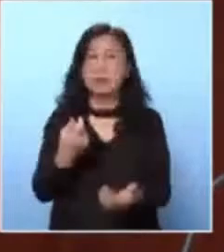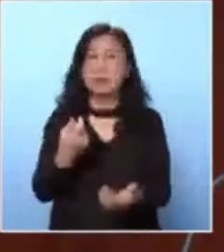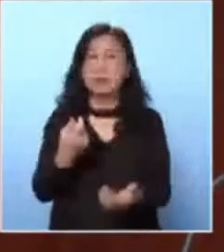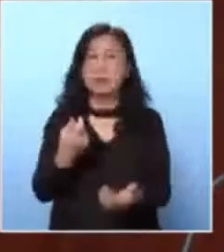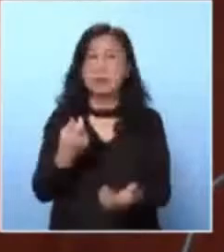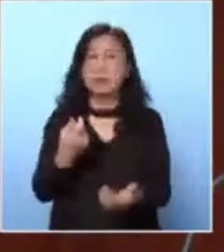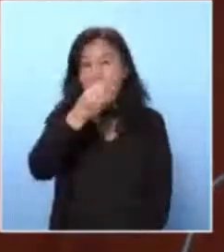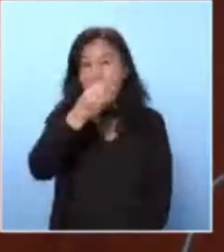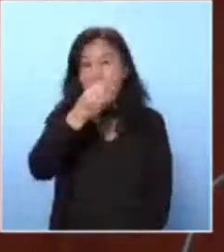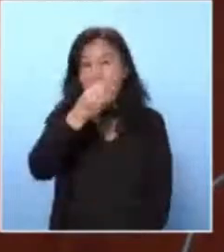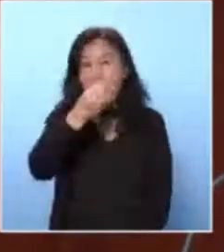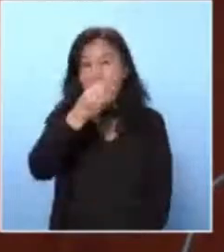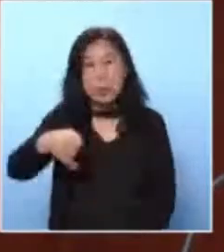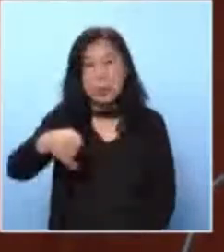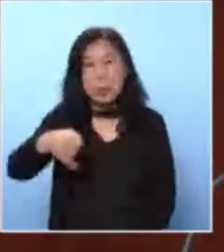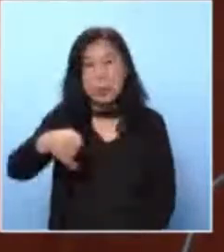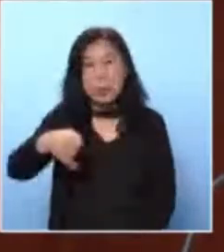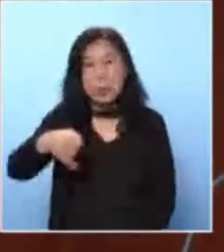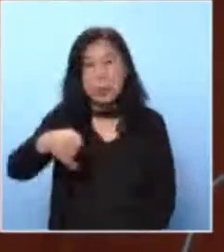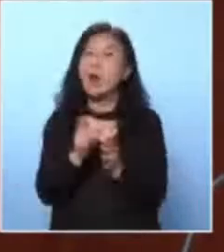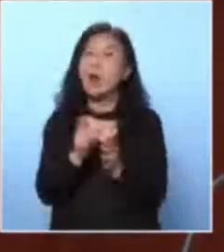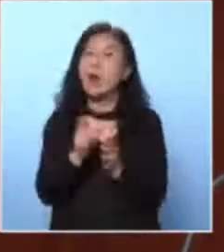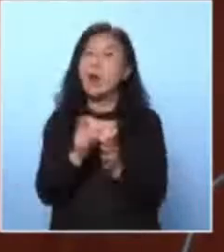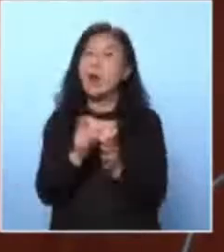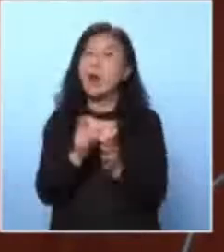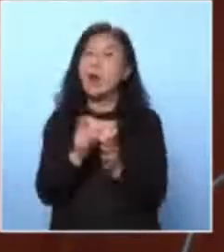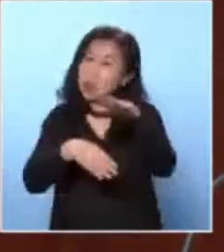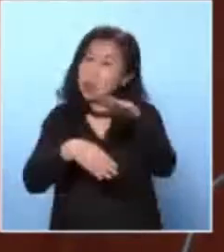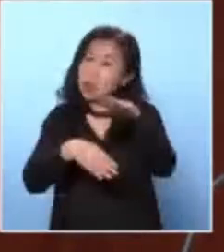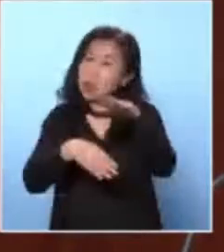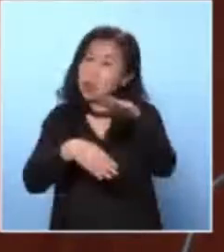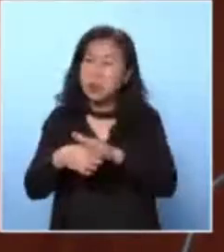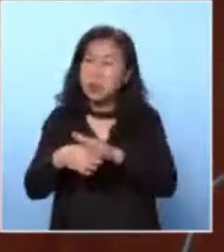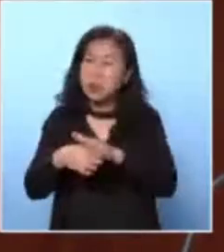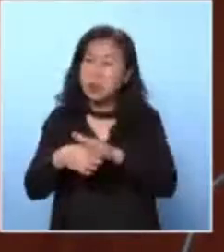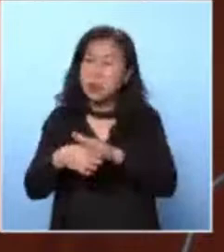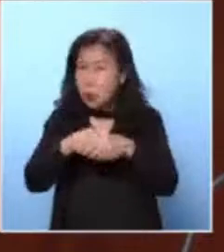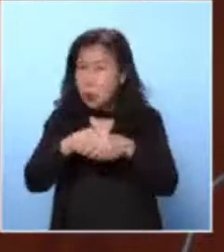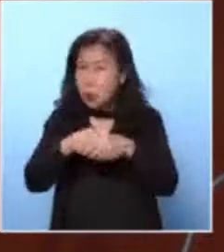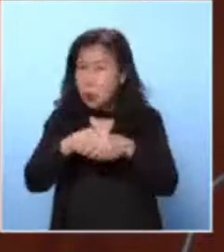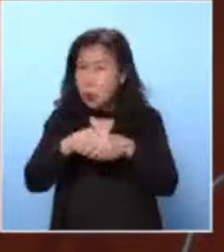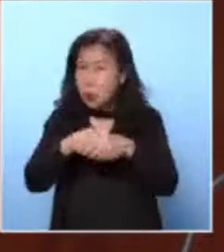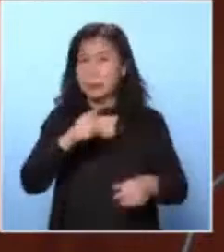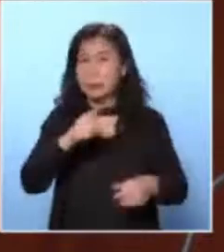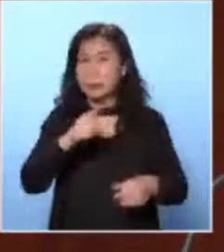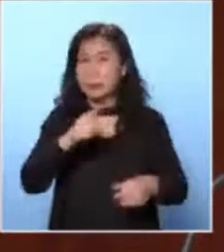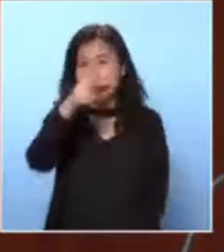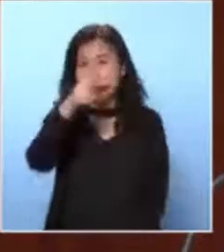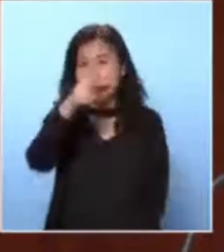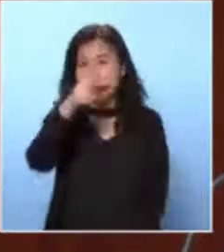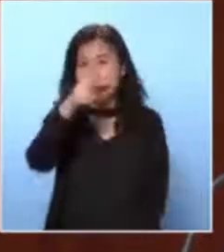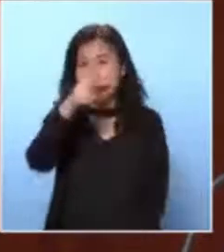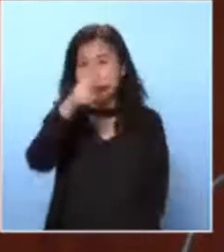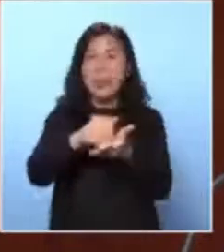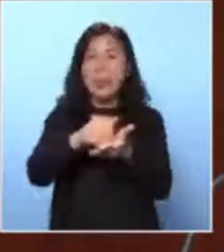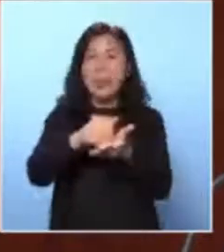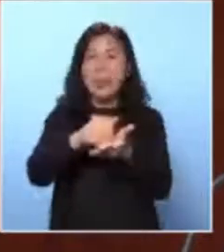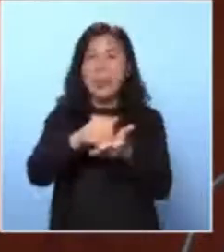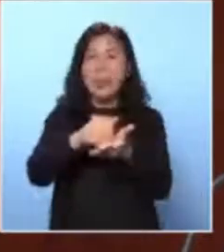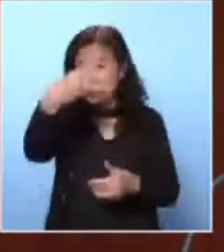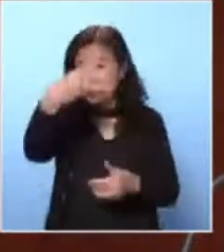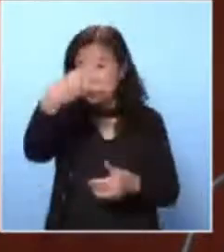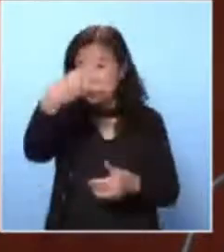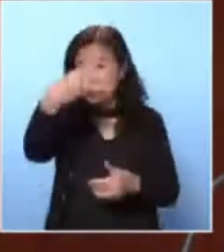a downward adjustment of property prices. With the increasing housing supply in Hong Kong in the coming years and